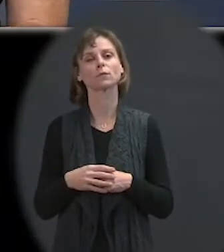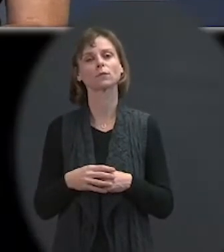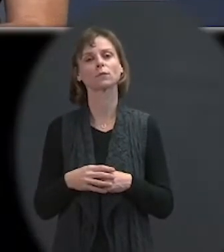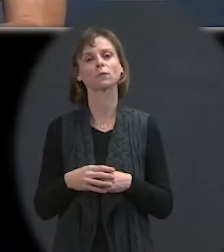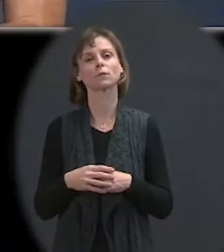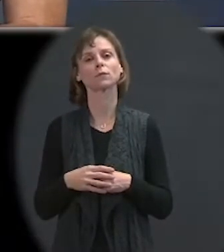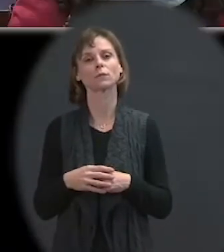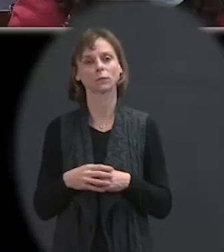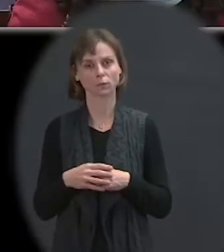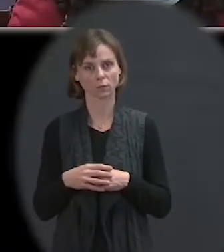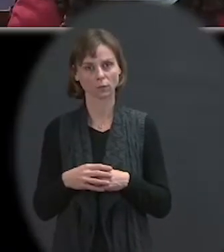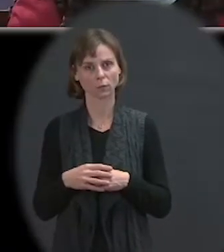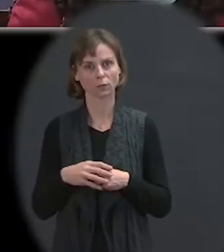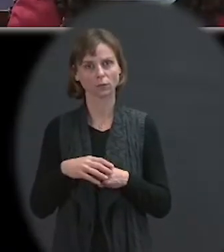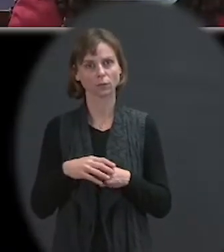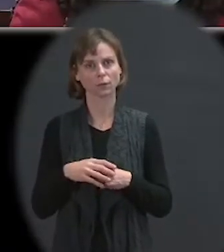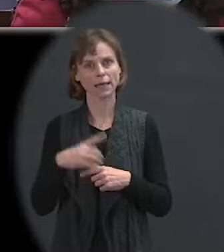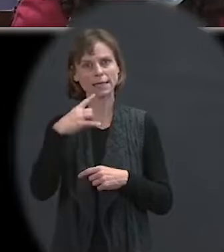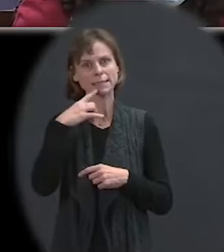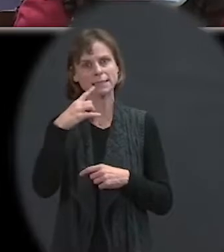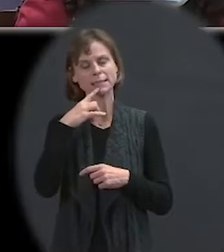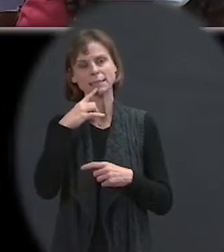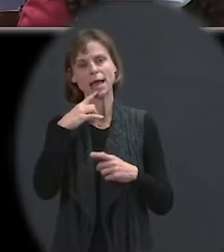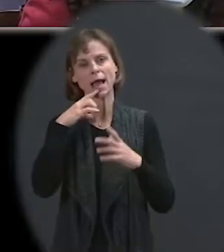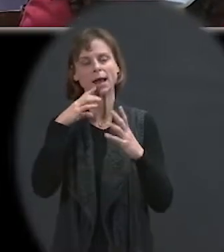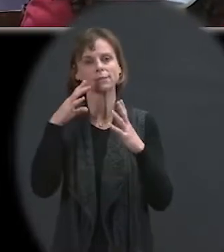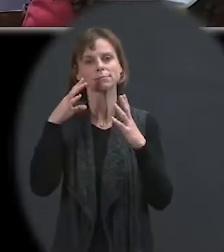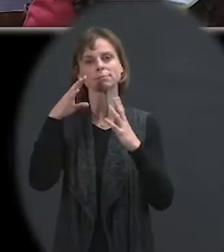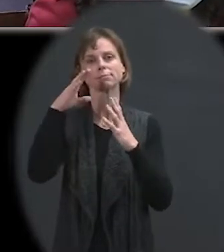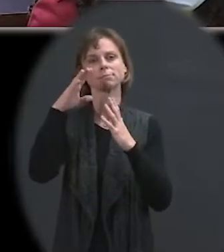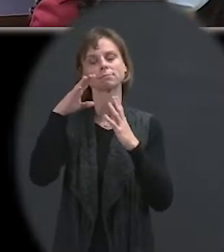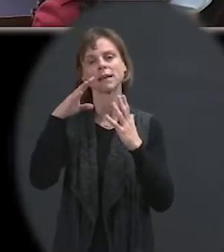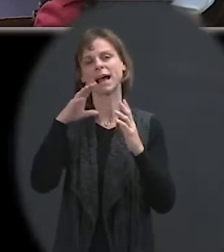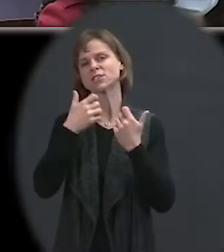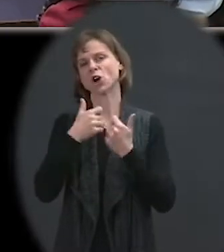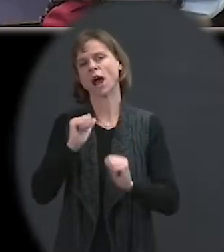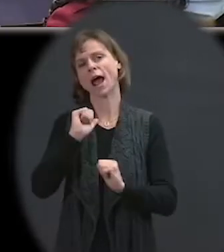the expression used is a roadmap for renewing Canada-U.S. relationship.